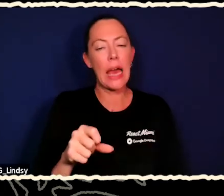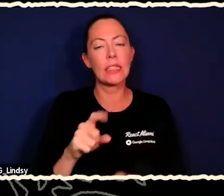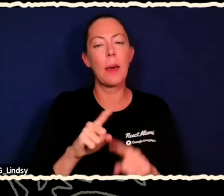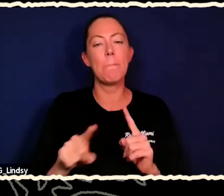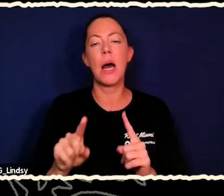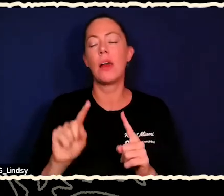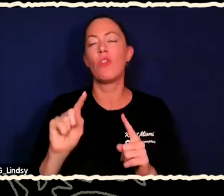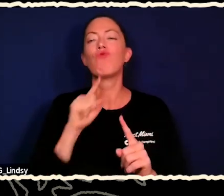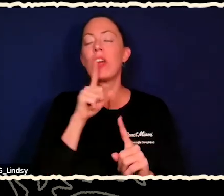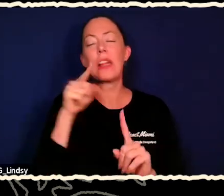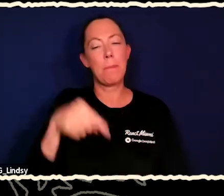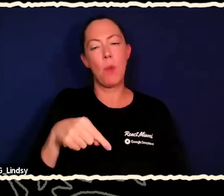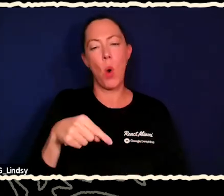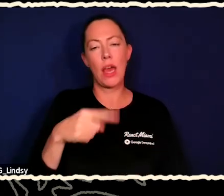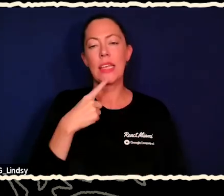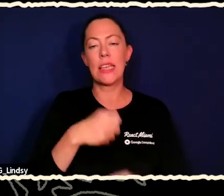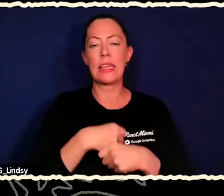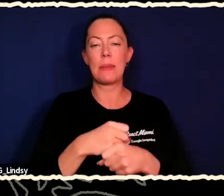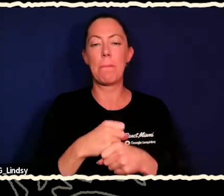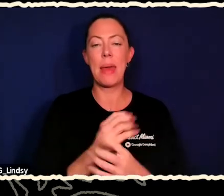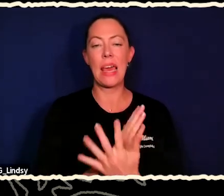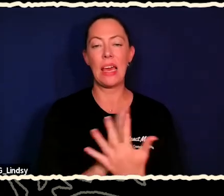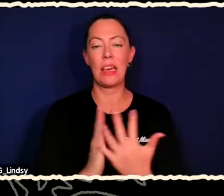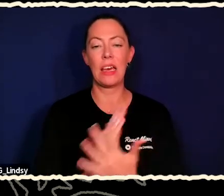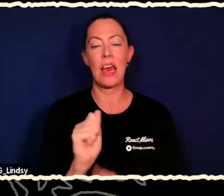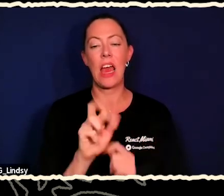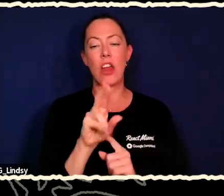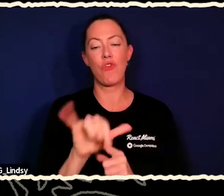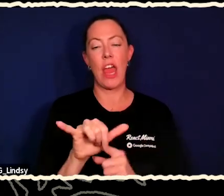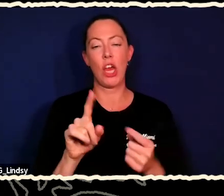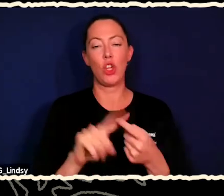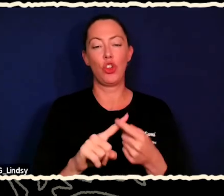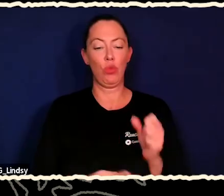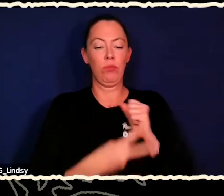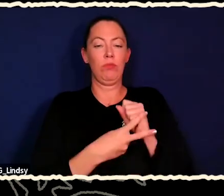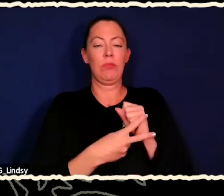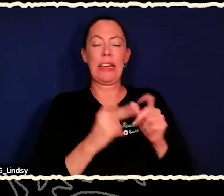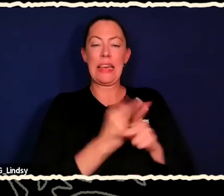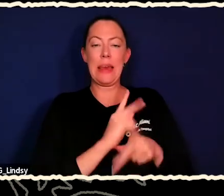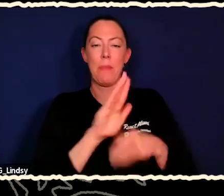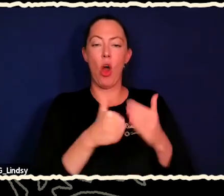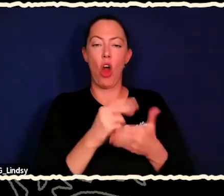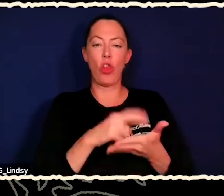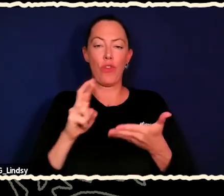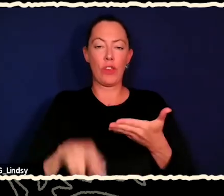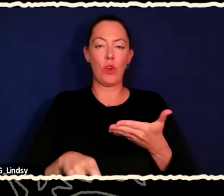an array so that I can hold the results of all the values that I have to save for